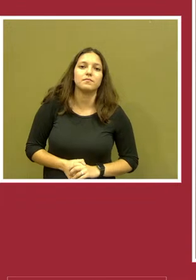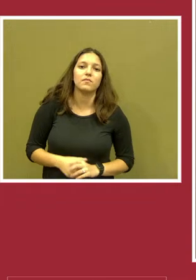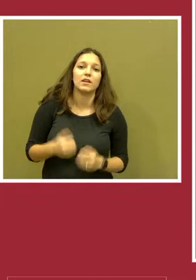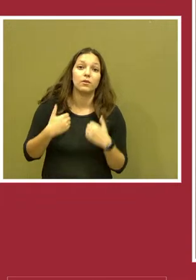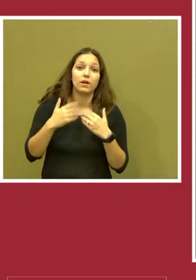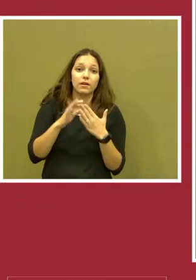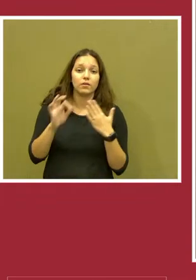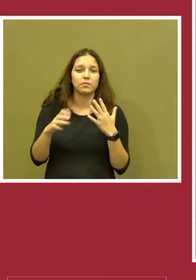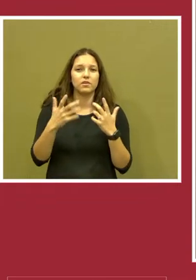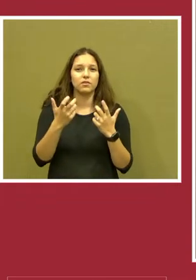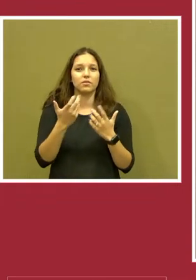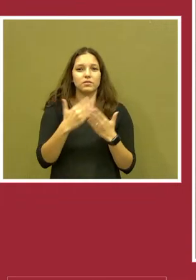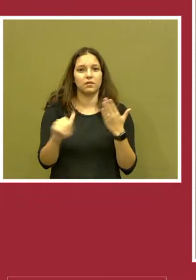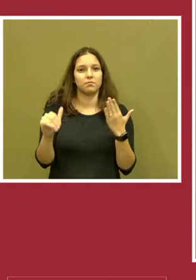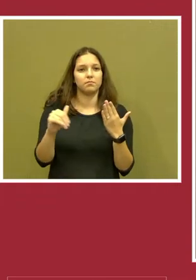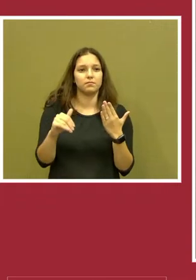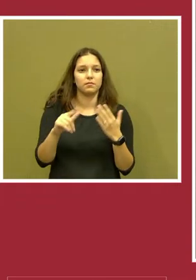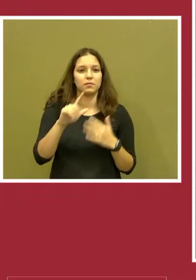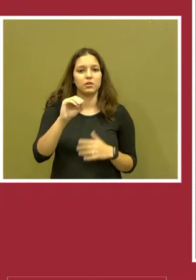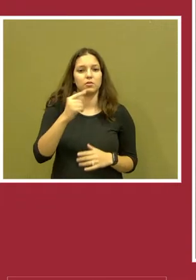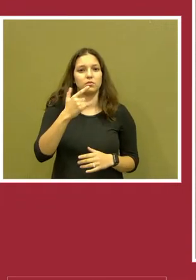but there are some logistical challenges as well.